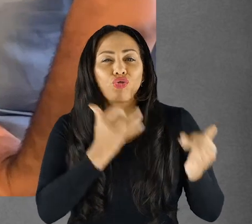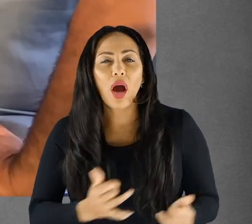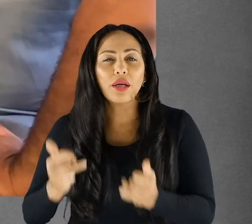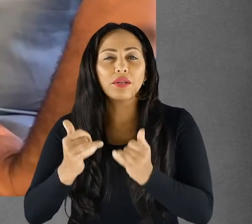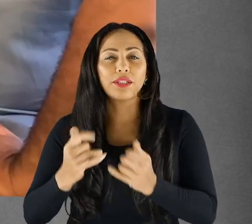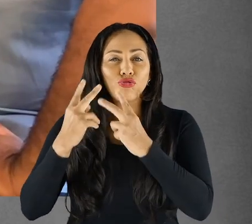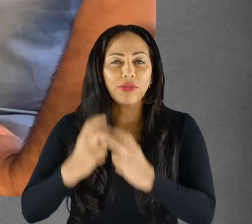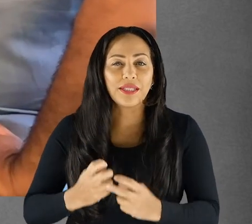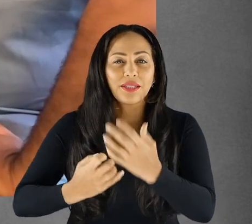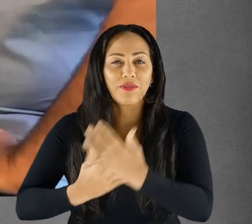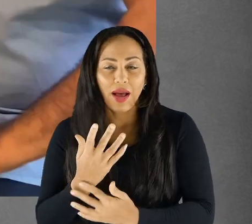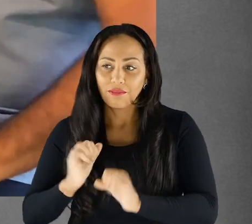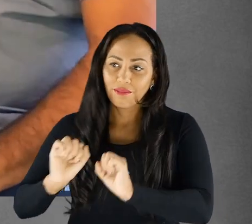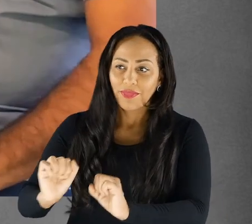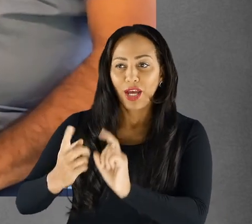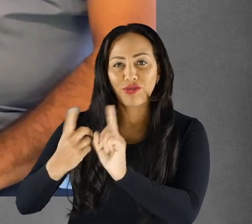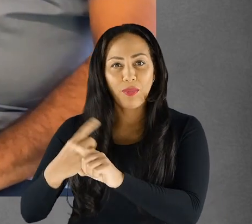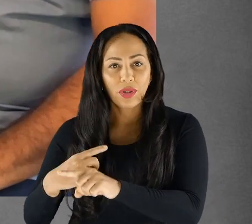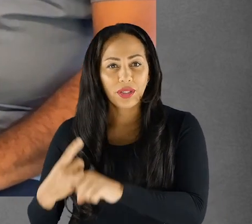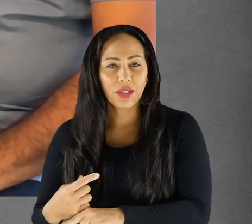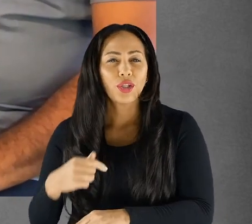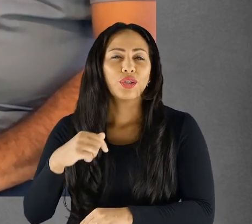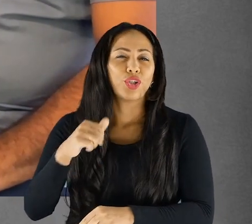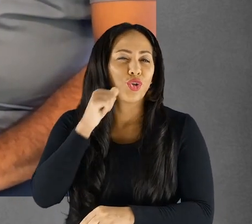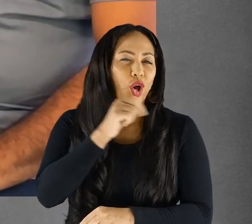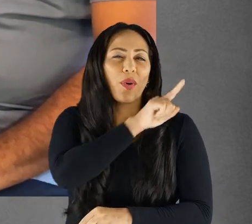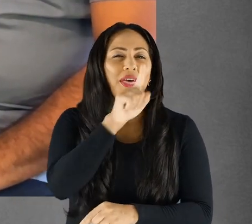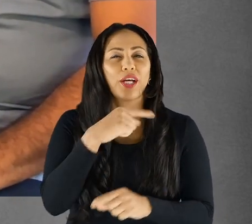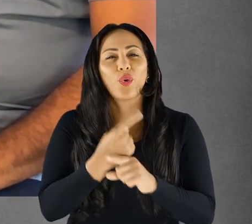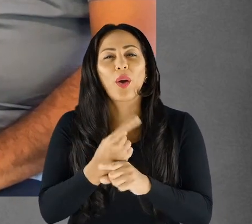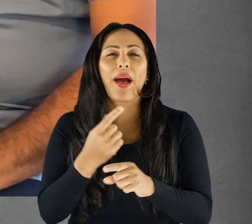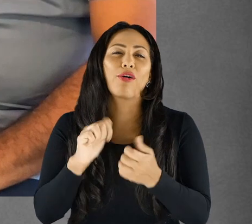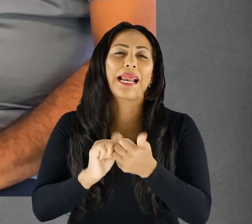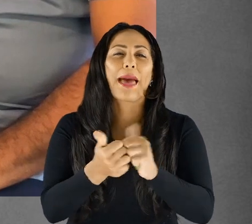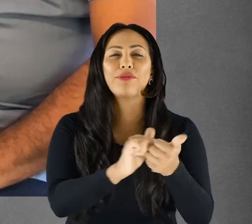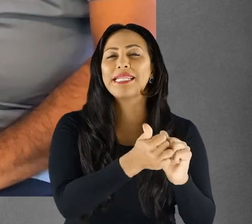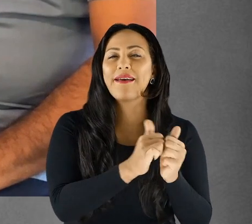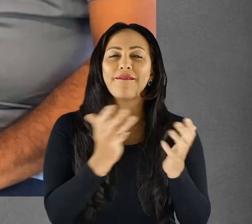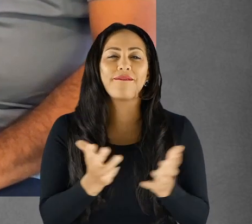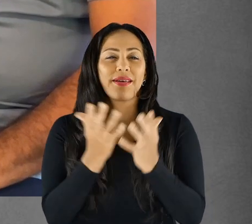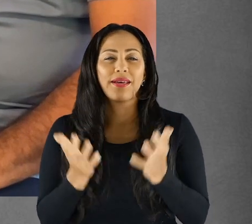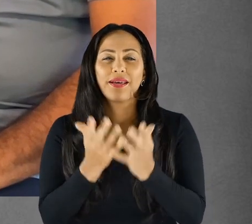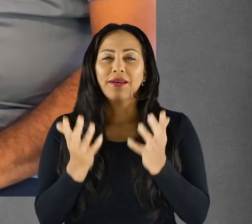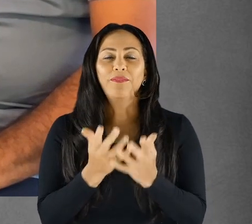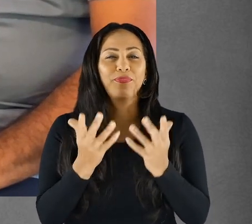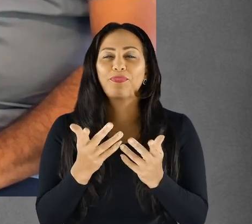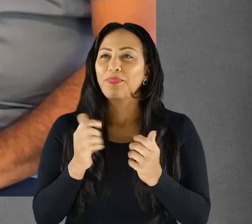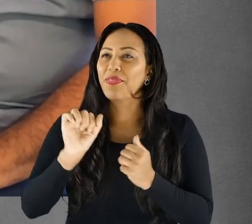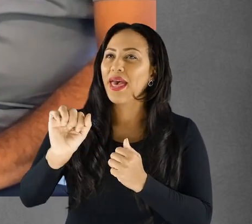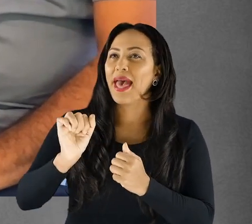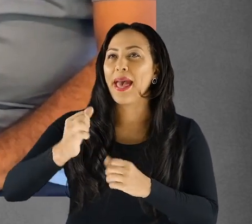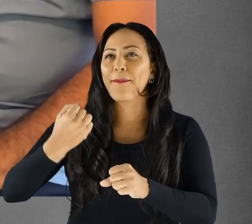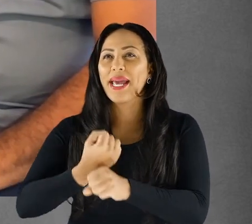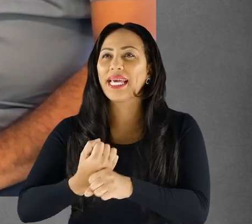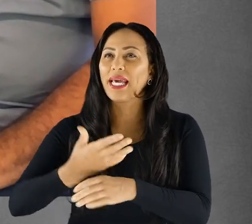how they responded. So, you know, when they talk about collaborative, what do you call it when they're making the work with you? Yeah,